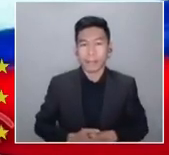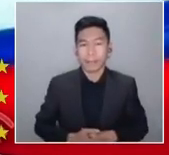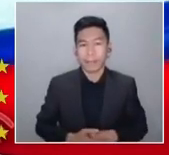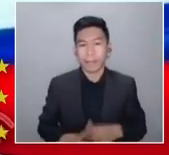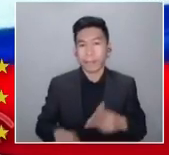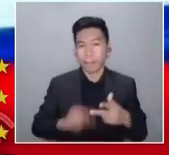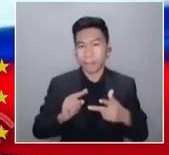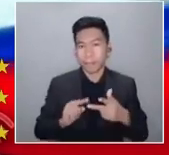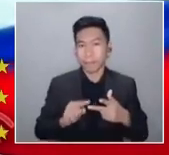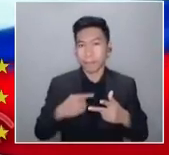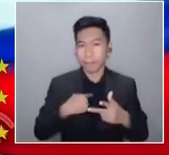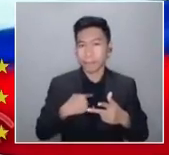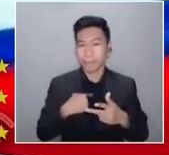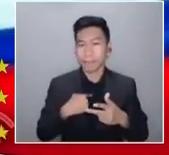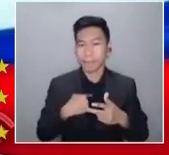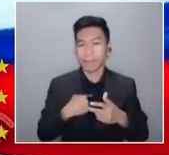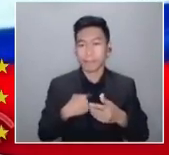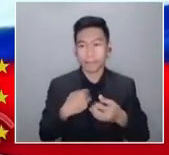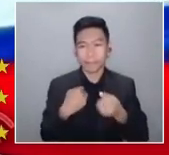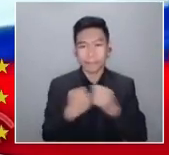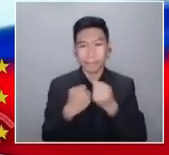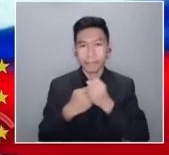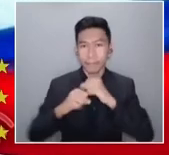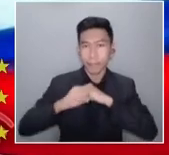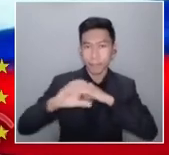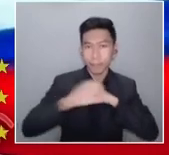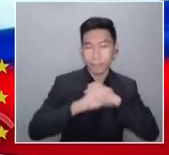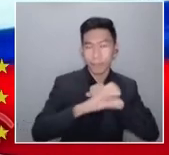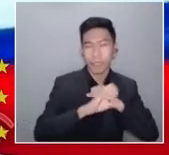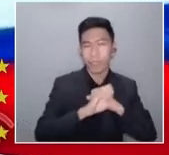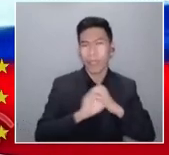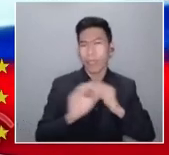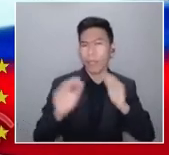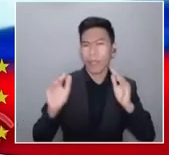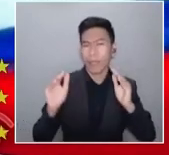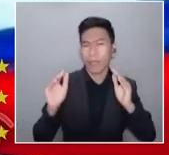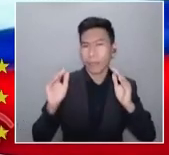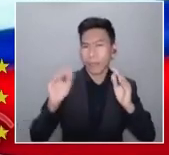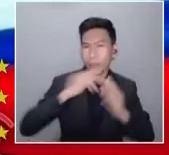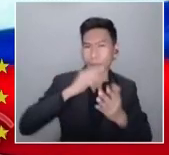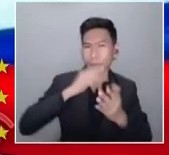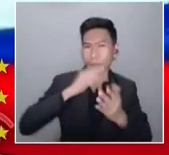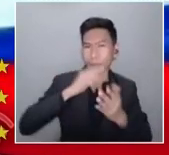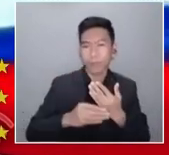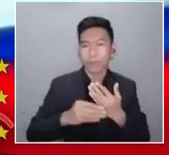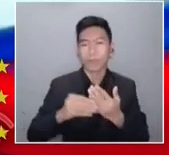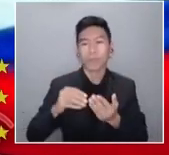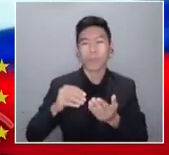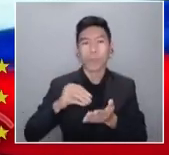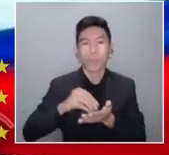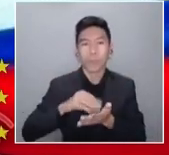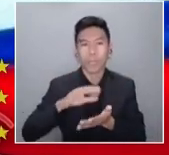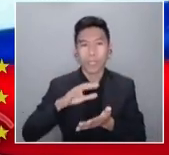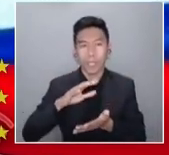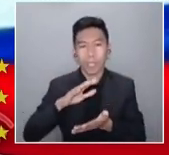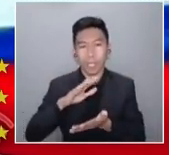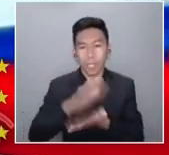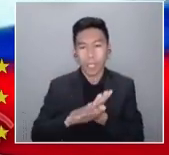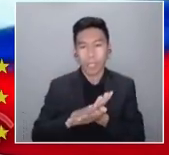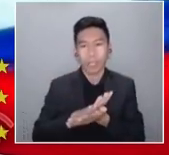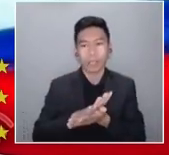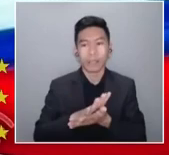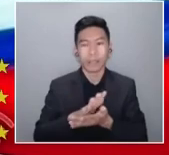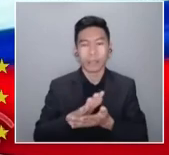nag-a-advocate ng loan programs designed for struggling firms and individuals. At ito po will